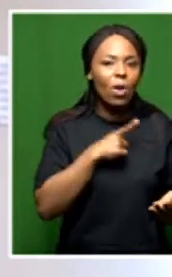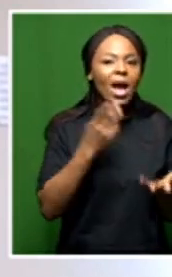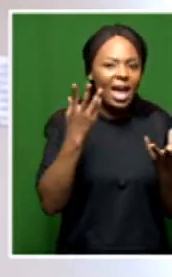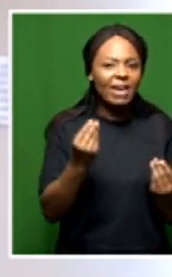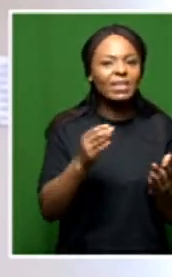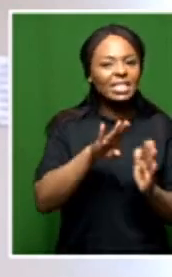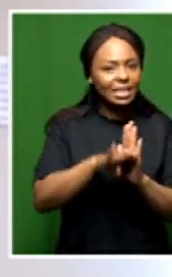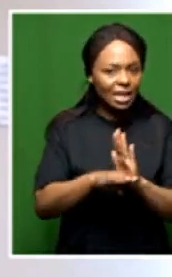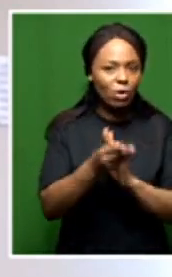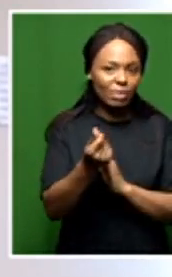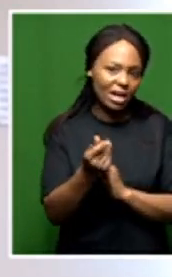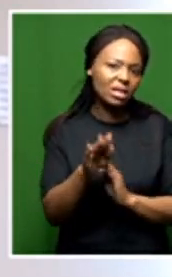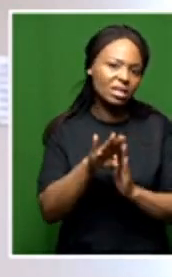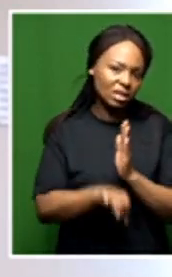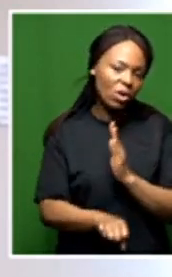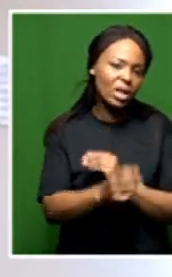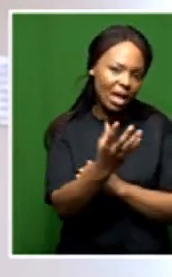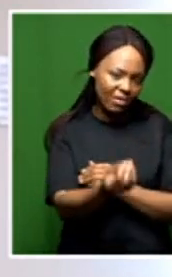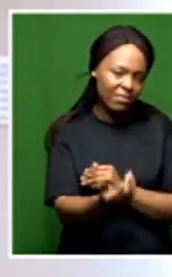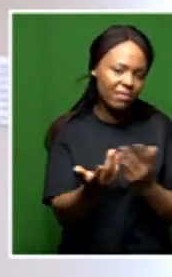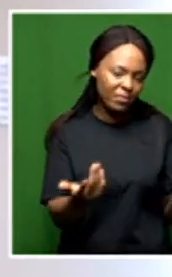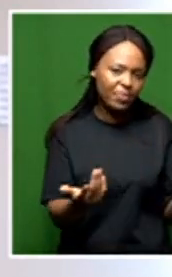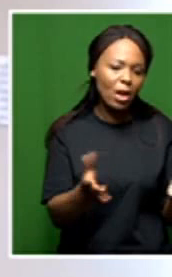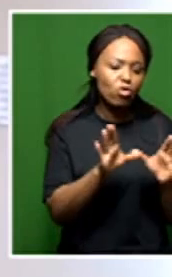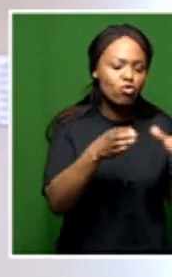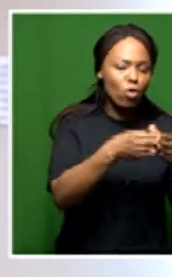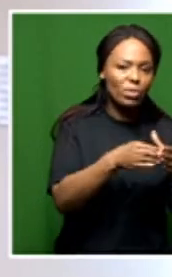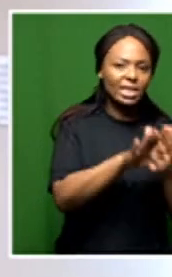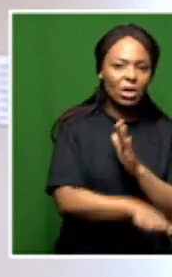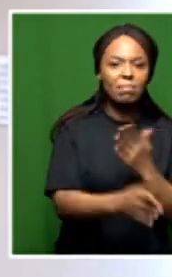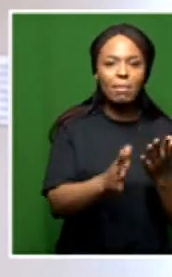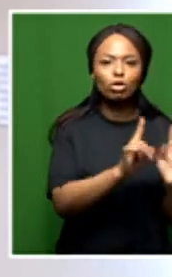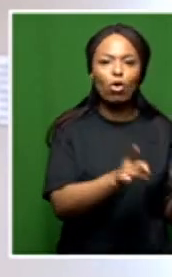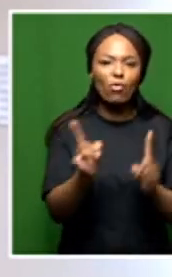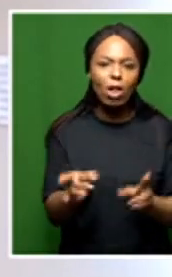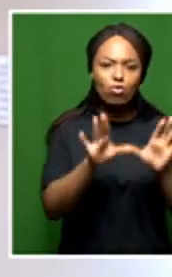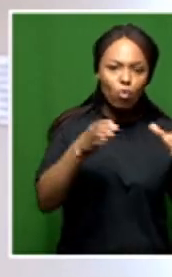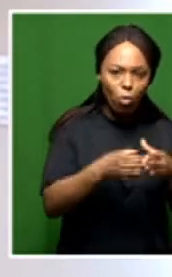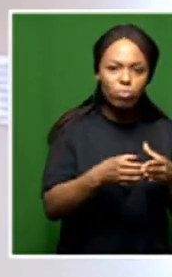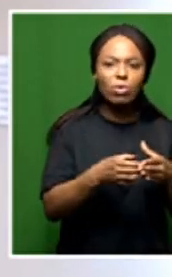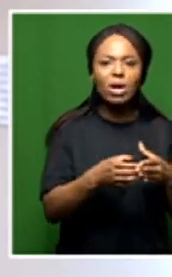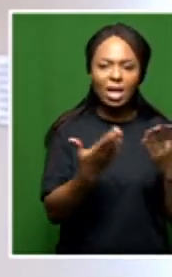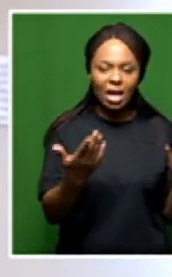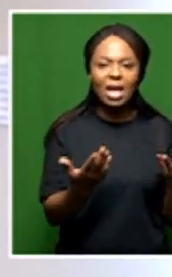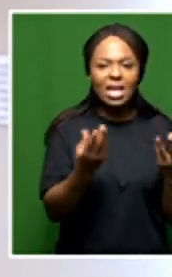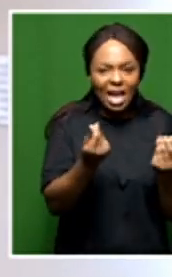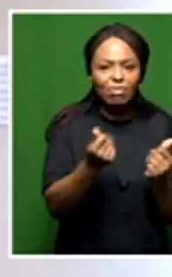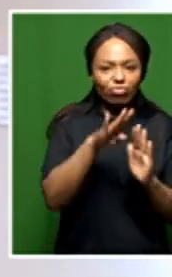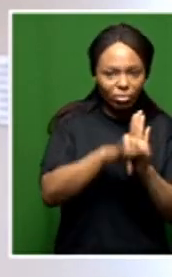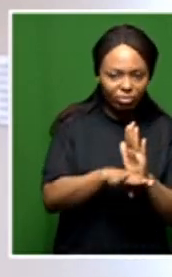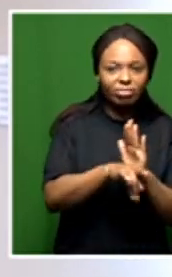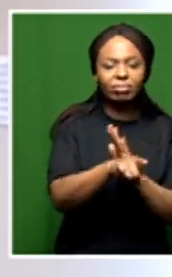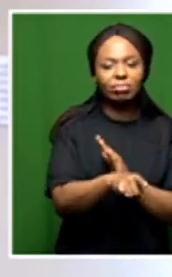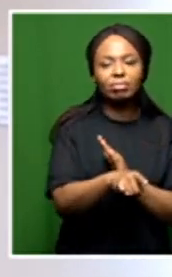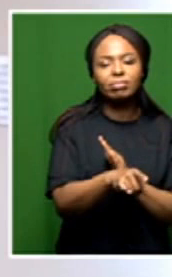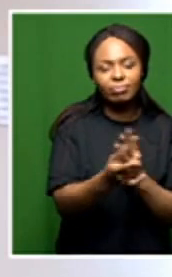areas. We've got group discount for example, for Stokvel and for groups like that. There's a promotion that we're currently running for